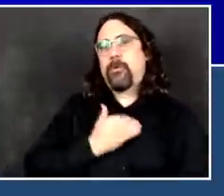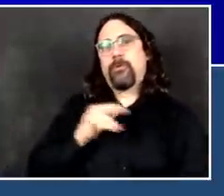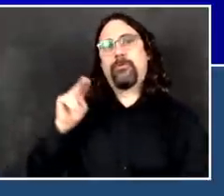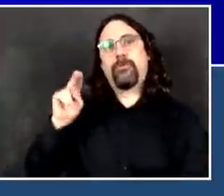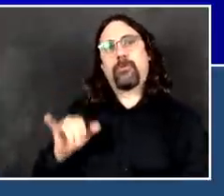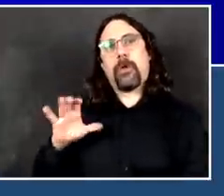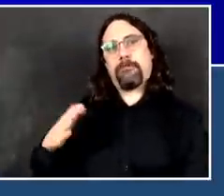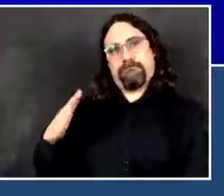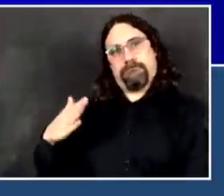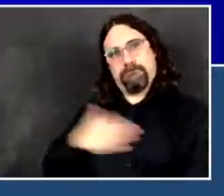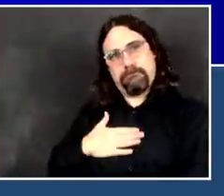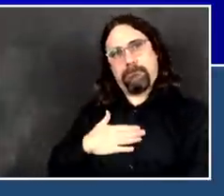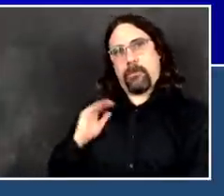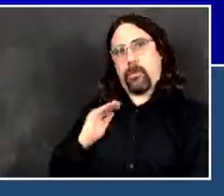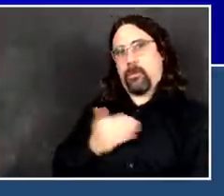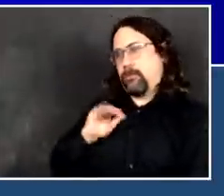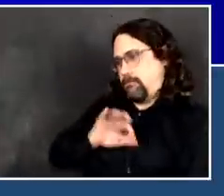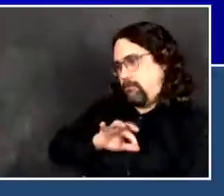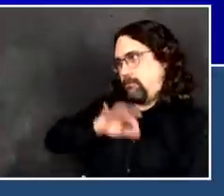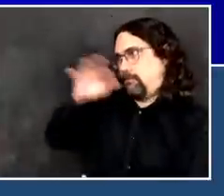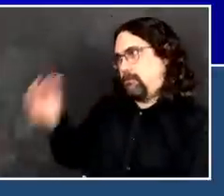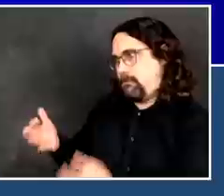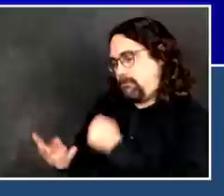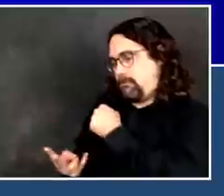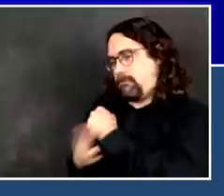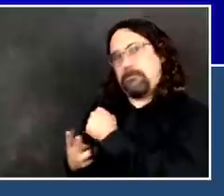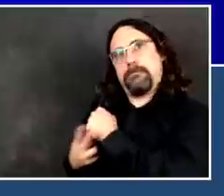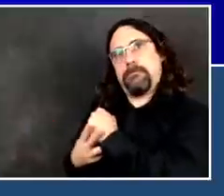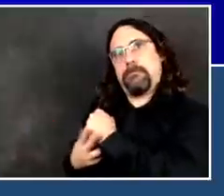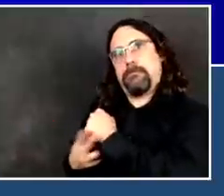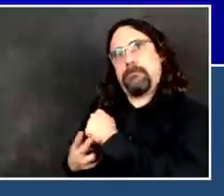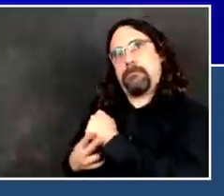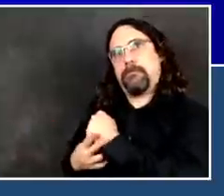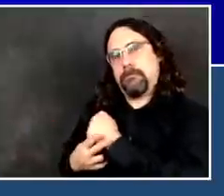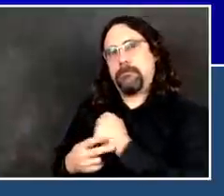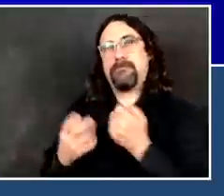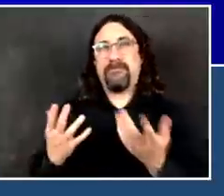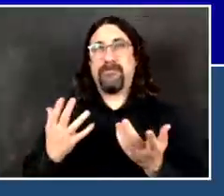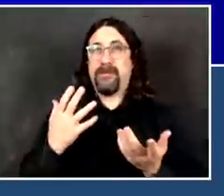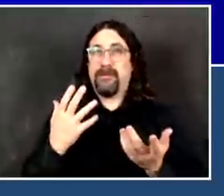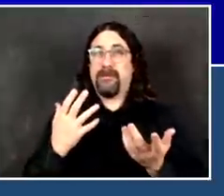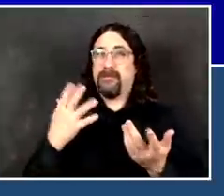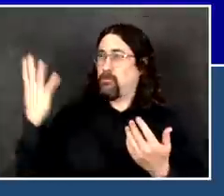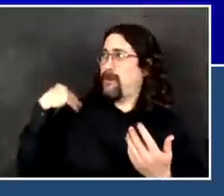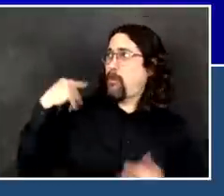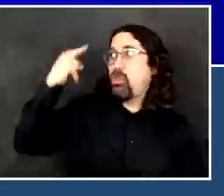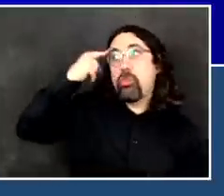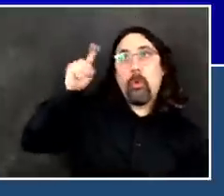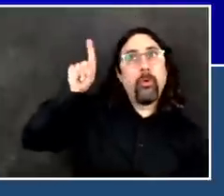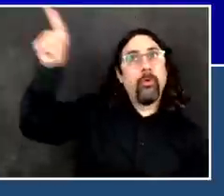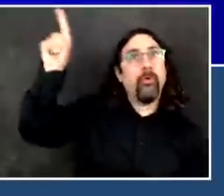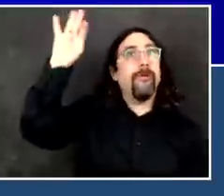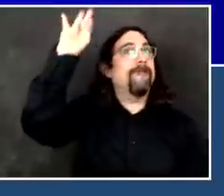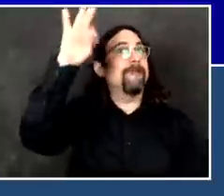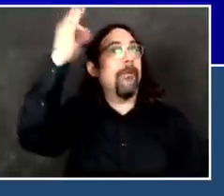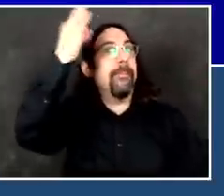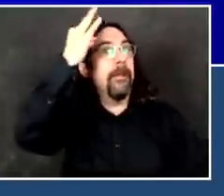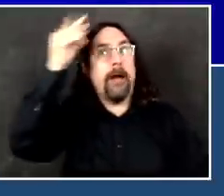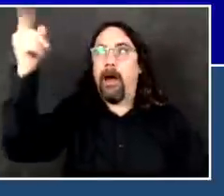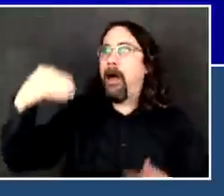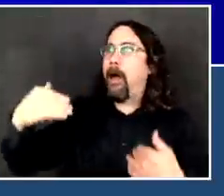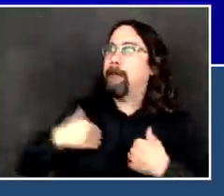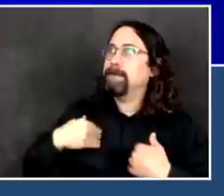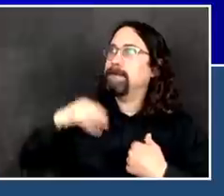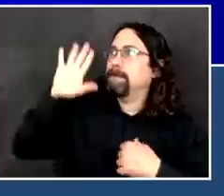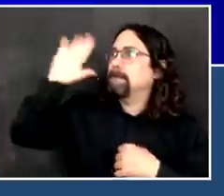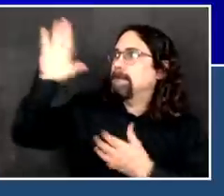quite evident. We certainly cannot depend on the global market. We can't depend on our nation to produce products that